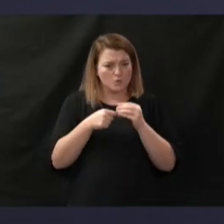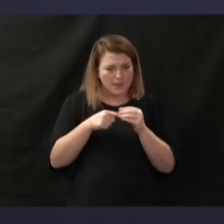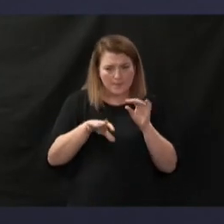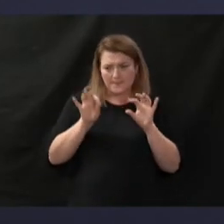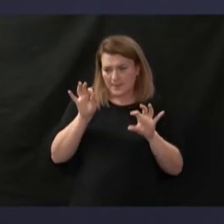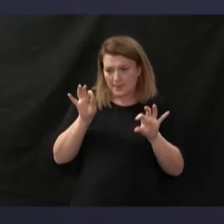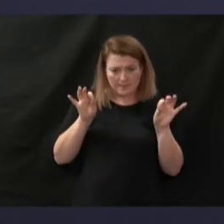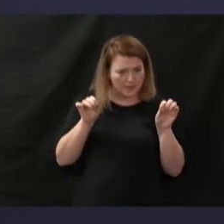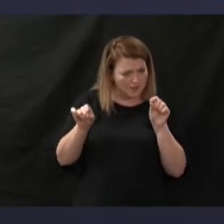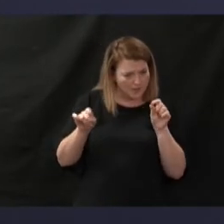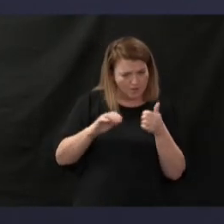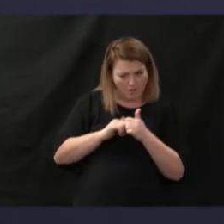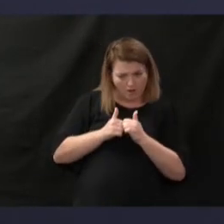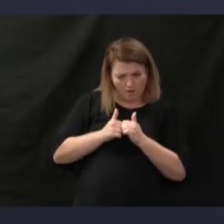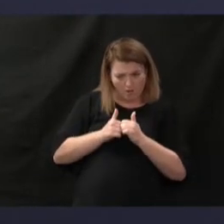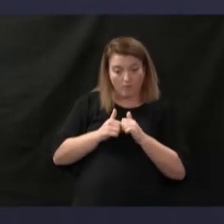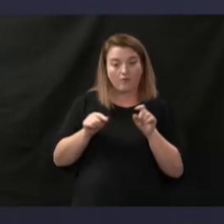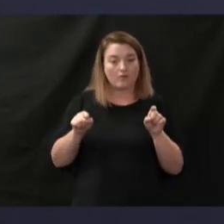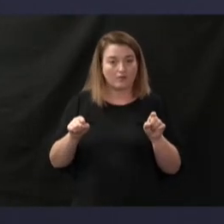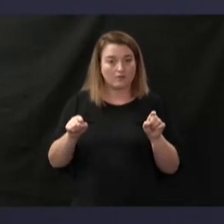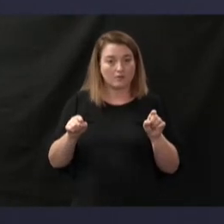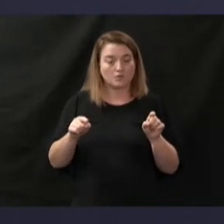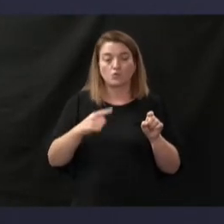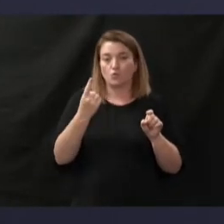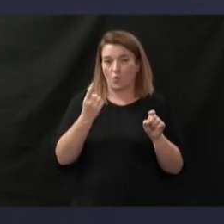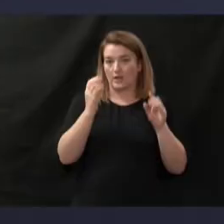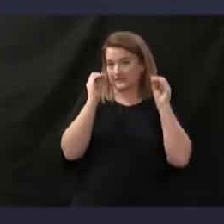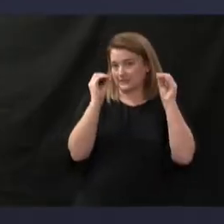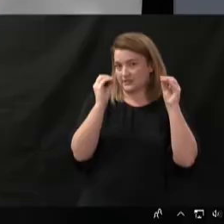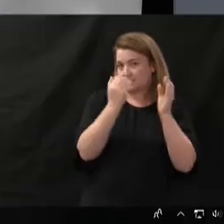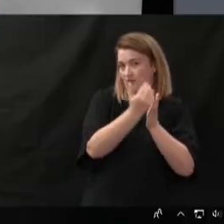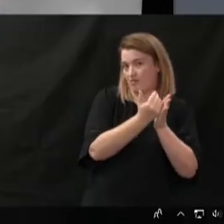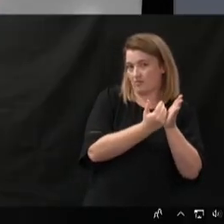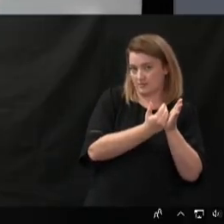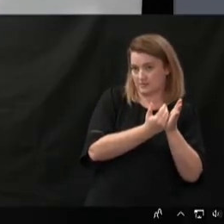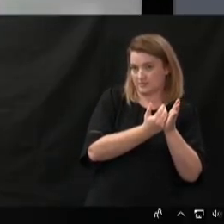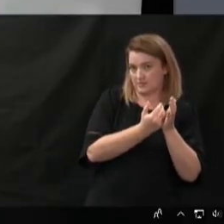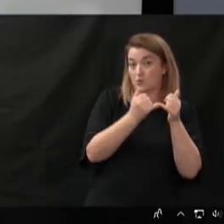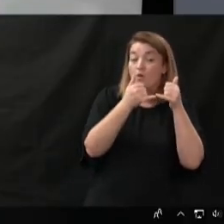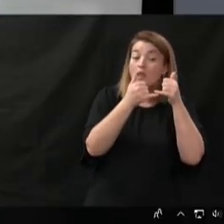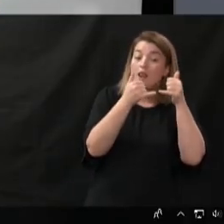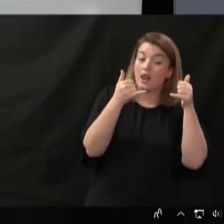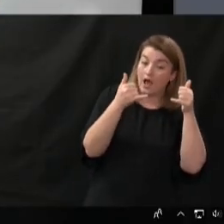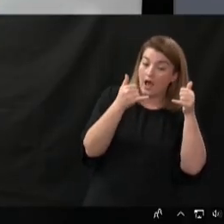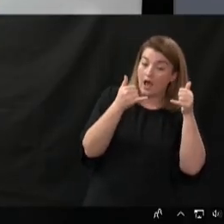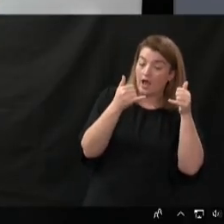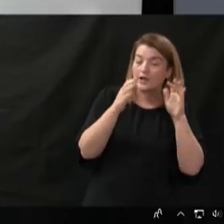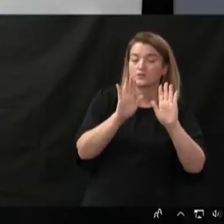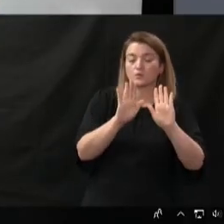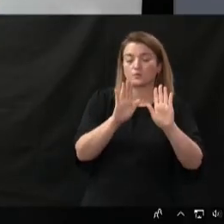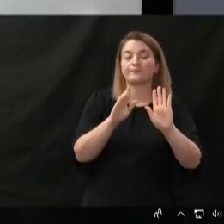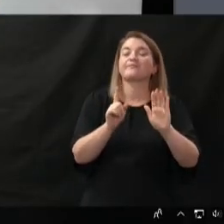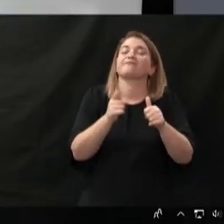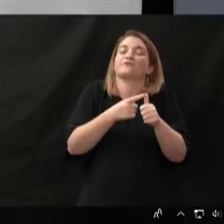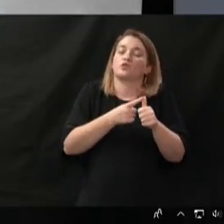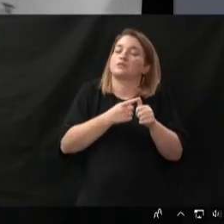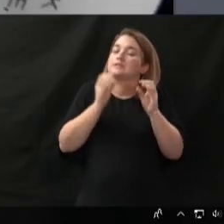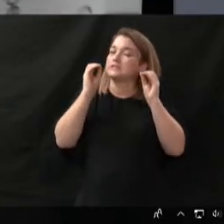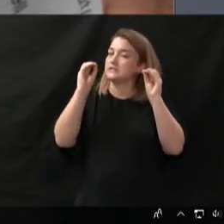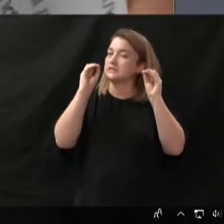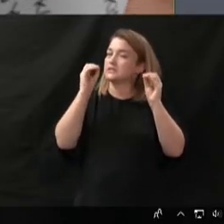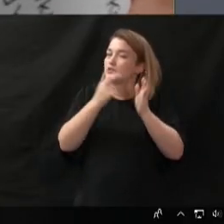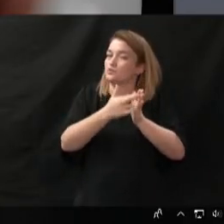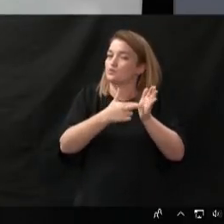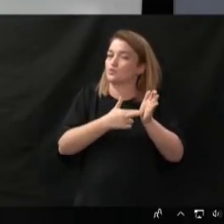So you will have them like put the line. First, you're going to teach the rule using this card,